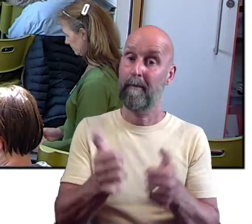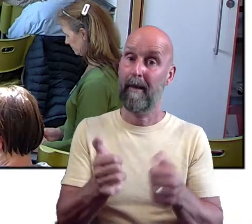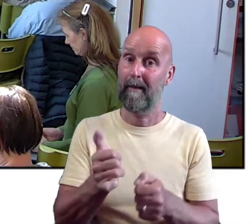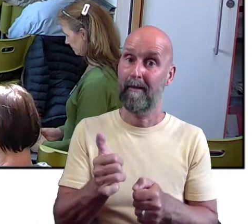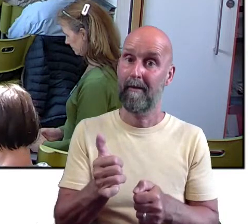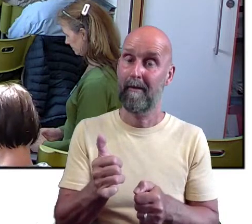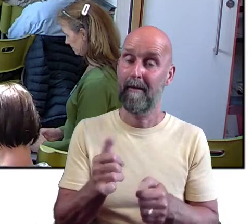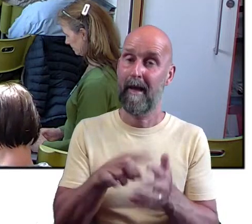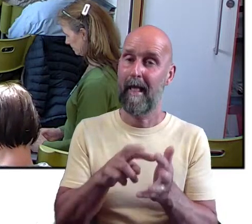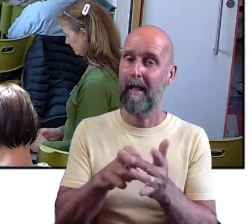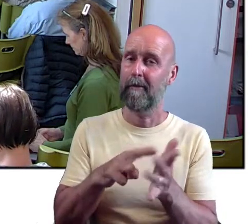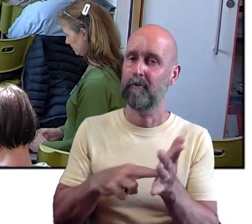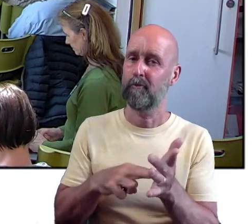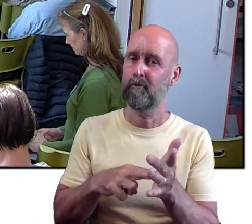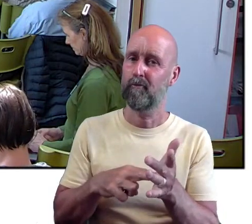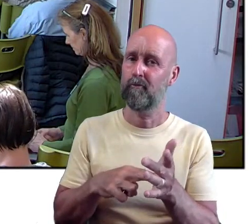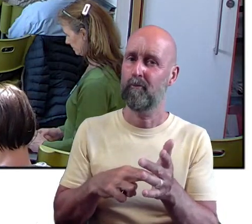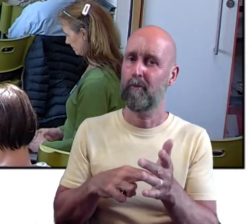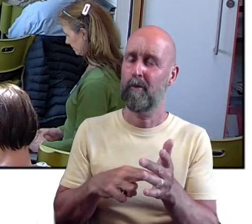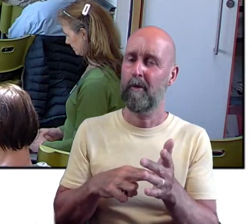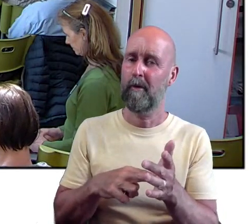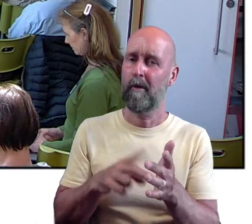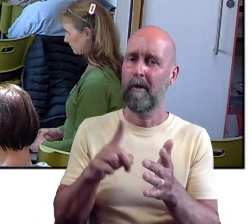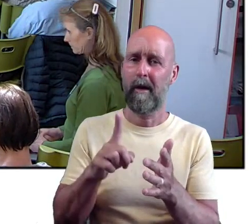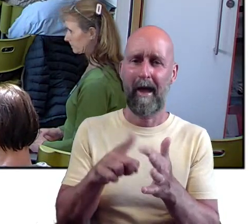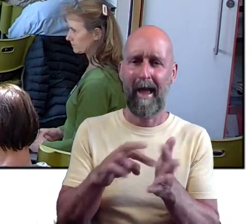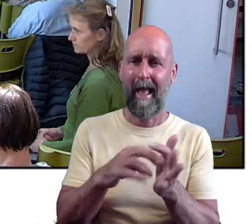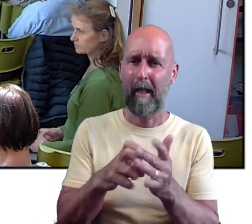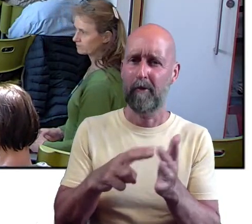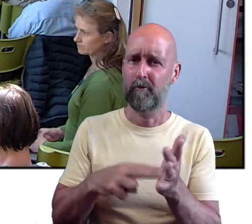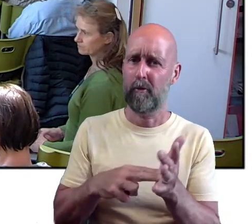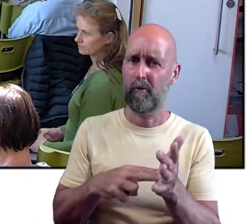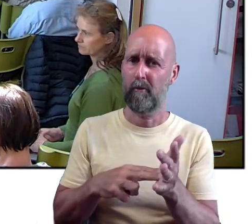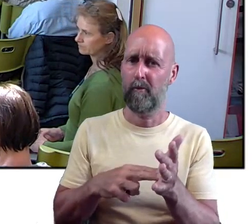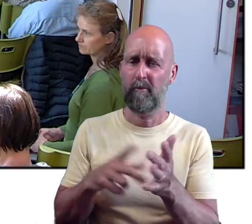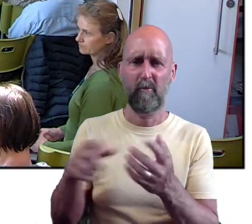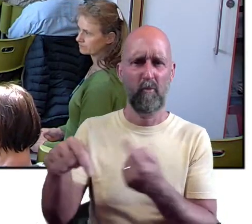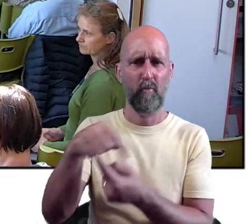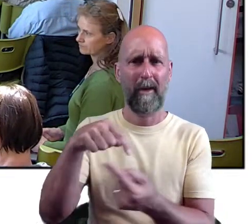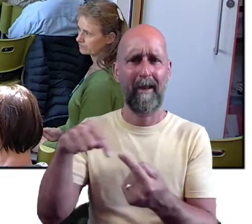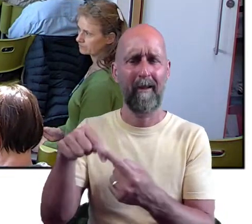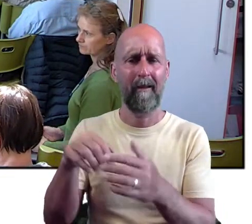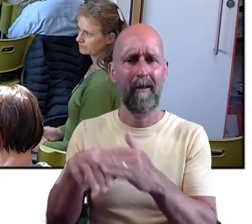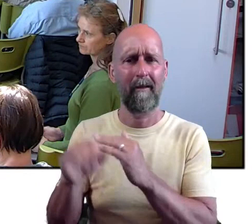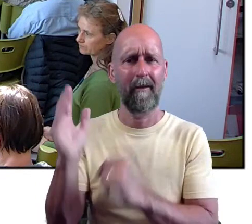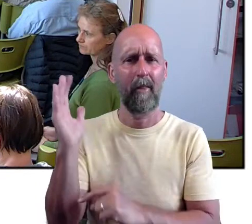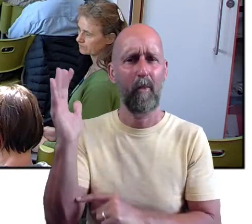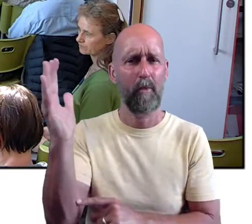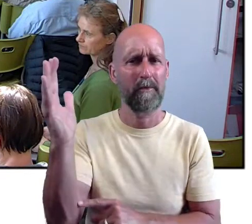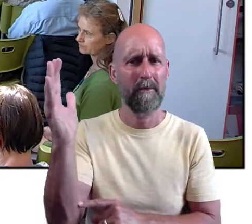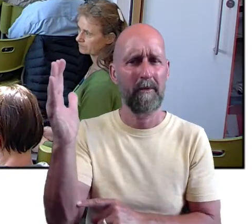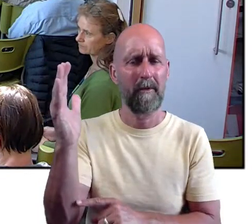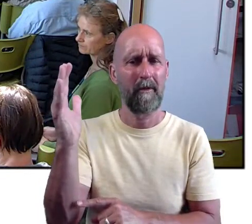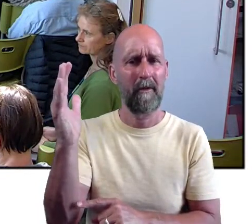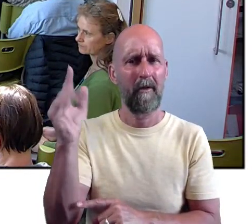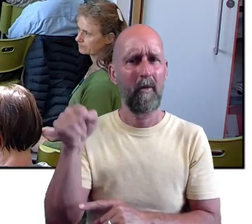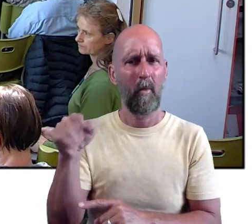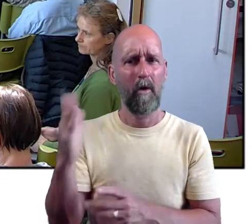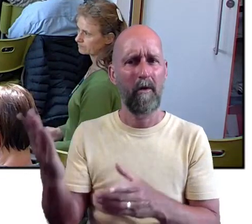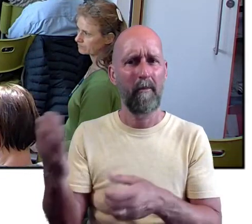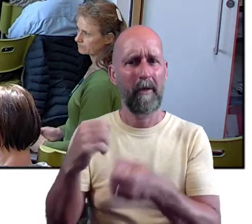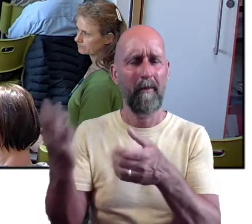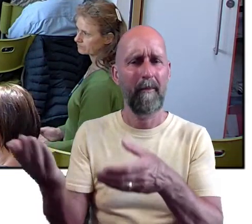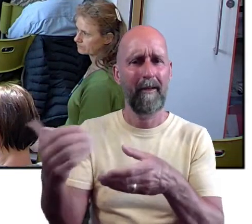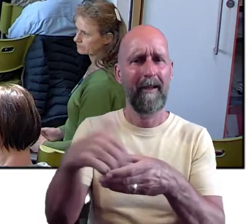playing Elden Ring, VR Elden Ring version in the woods. that then ended up with one of them in Midsummer